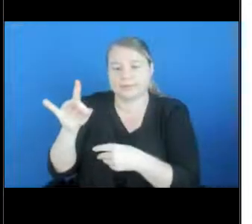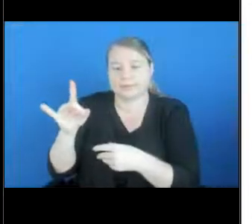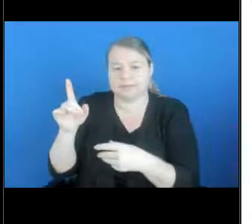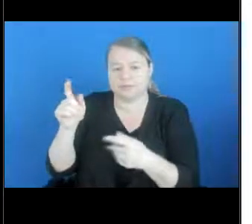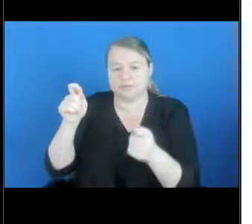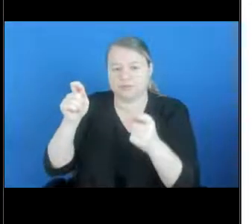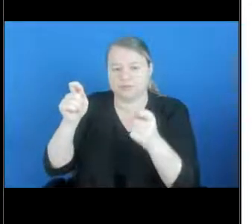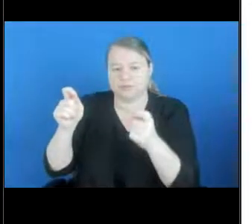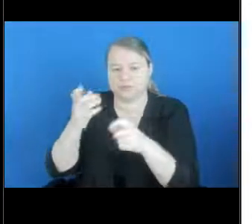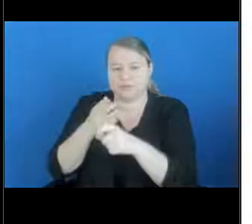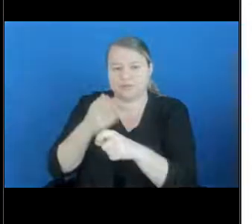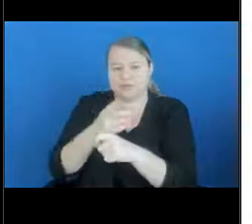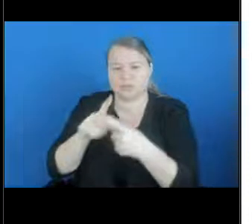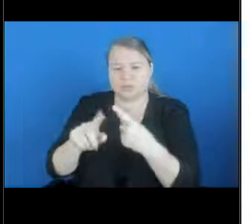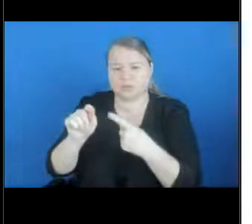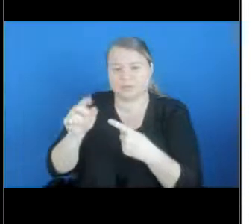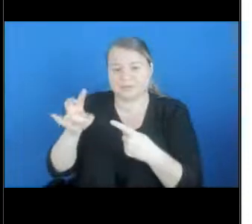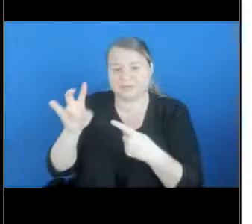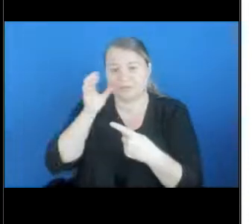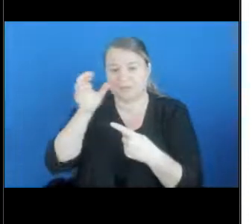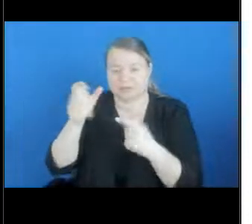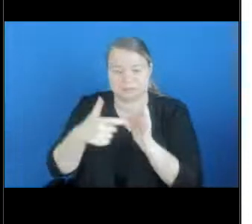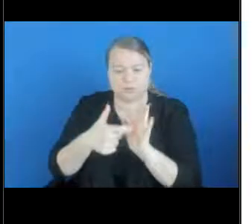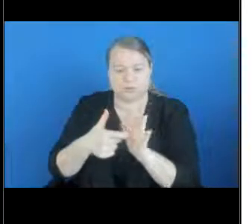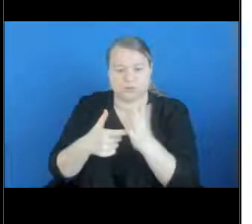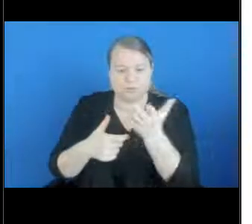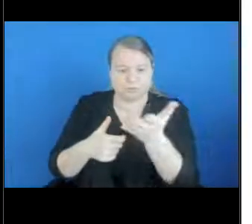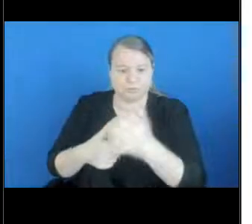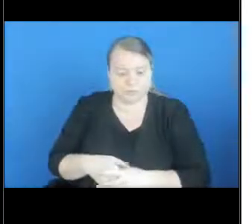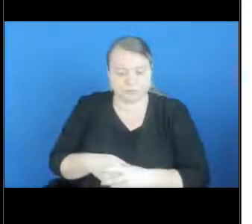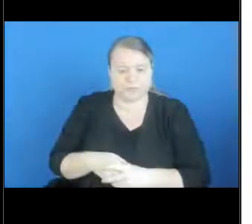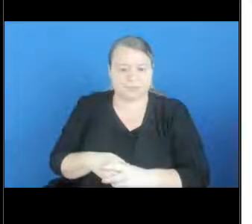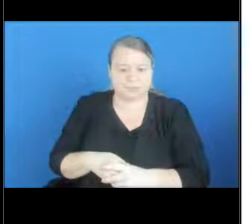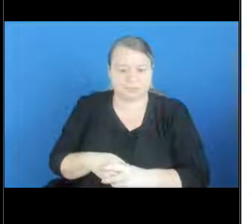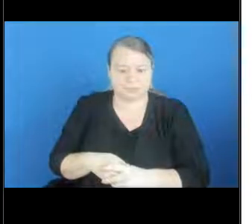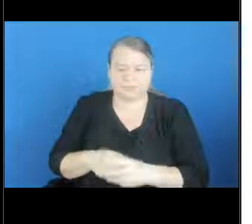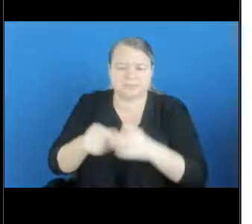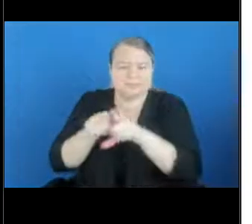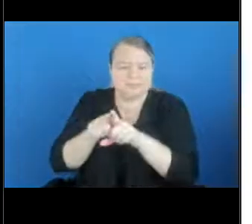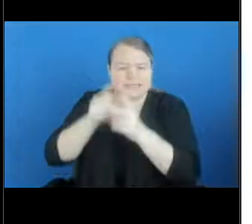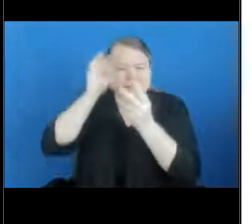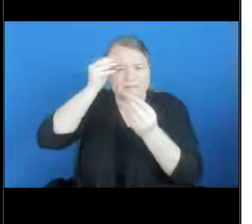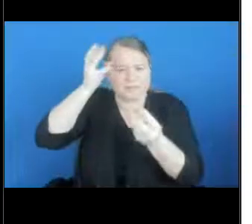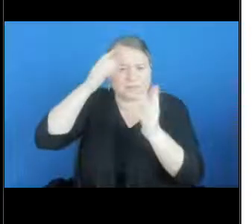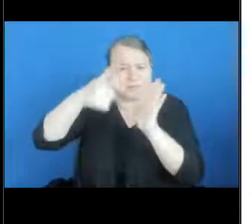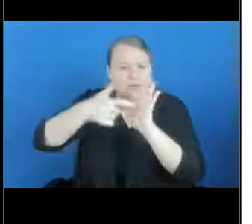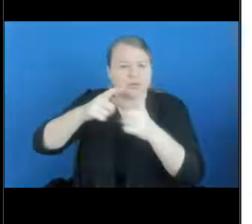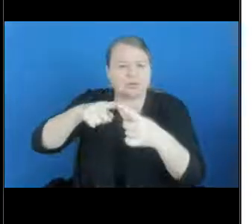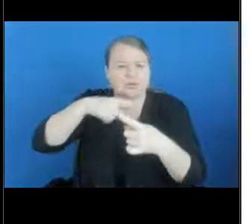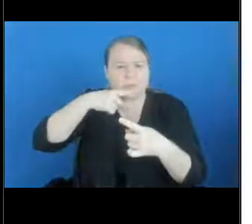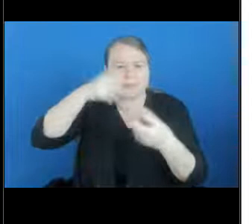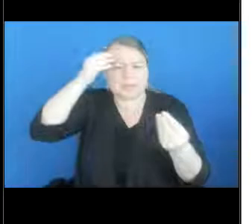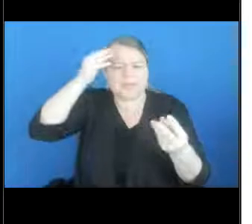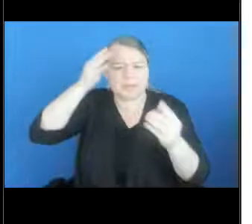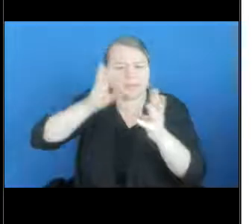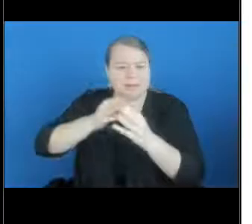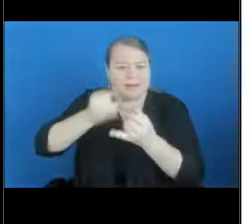to the 2017 concept and are shown in this slide. But this is generally the same information that was shown at the public information meeting last